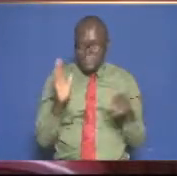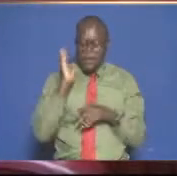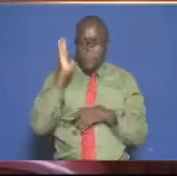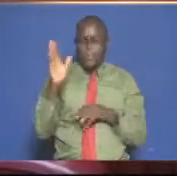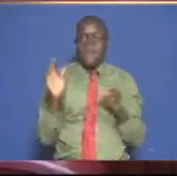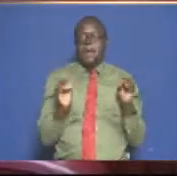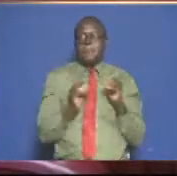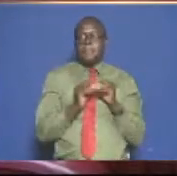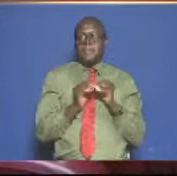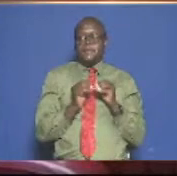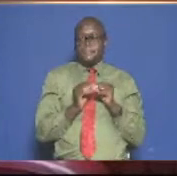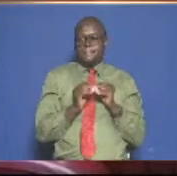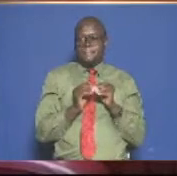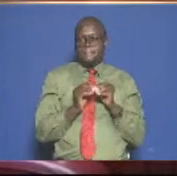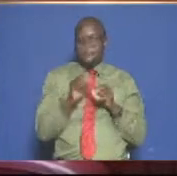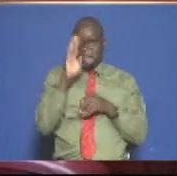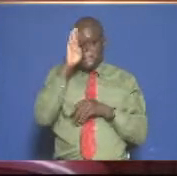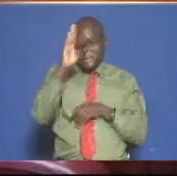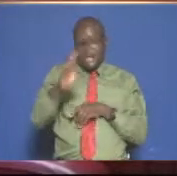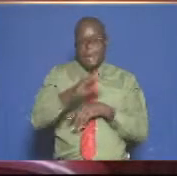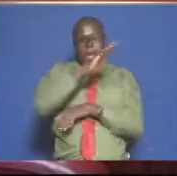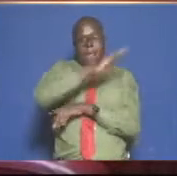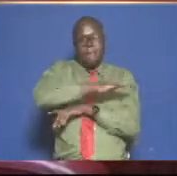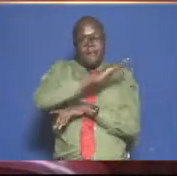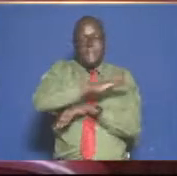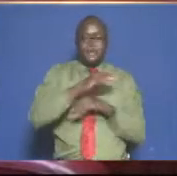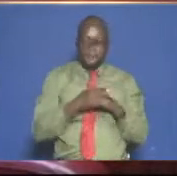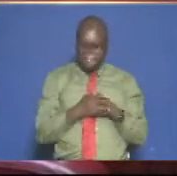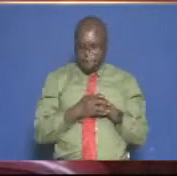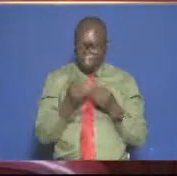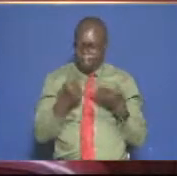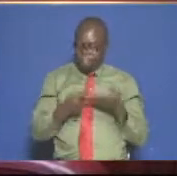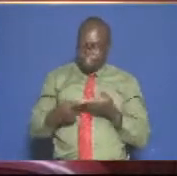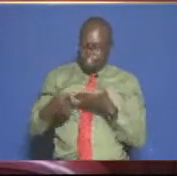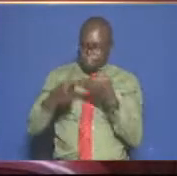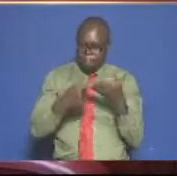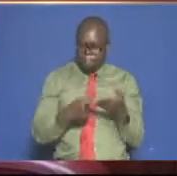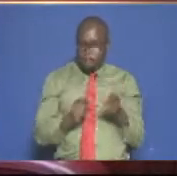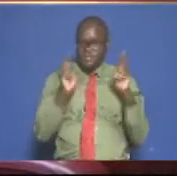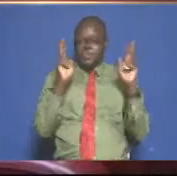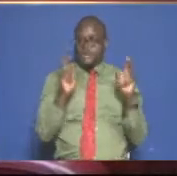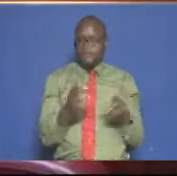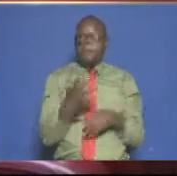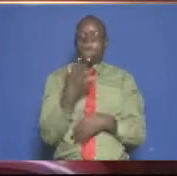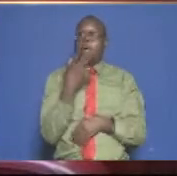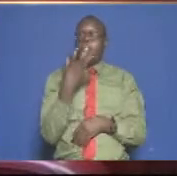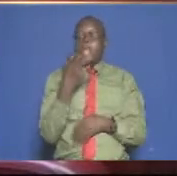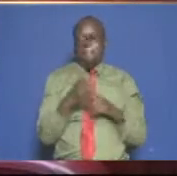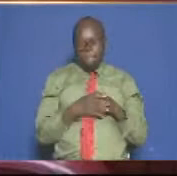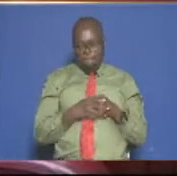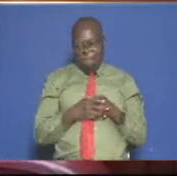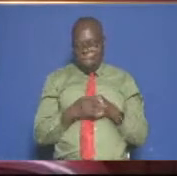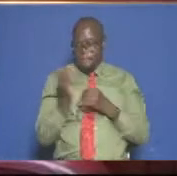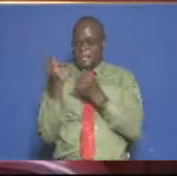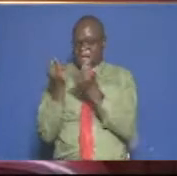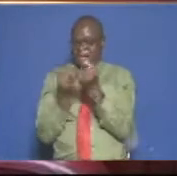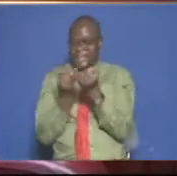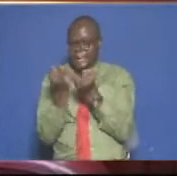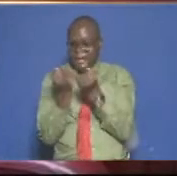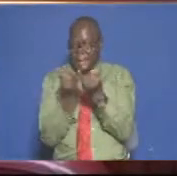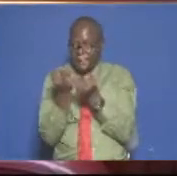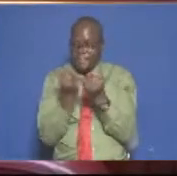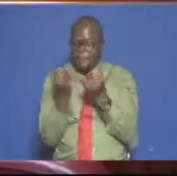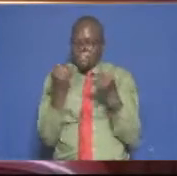meet on Sunday evening to discuss issues of ODM. Mr. Speaker, on Saturday,